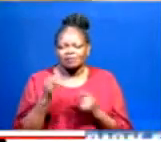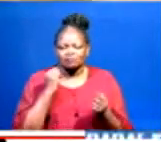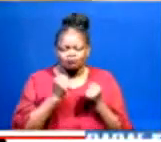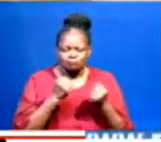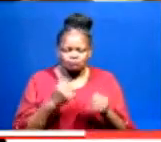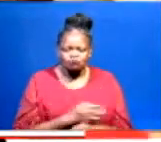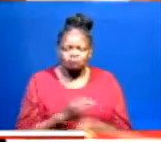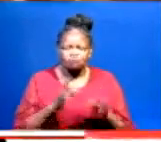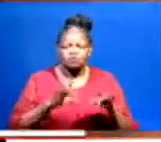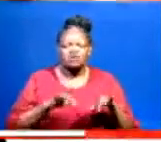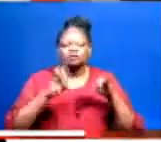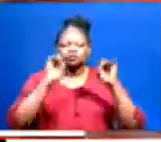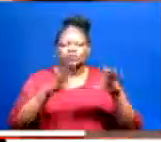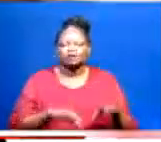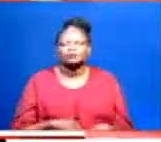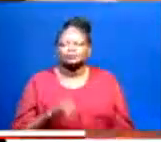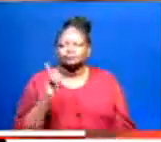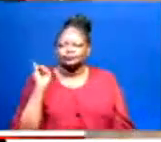Austria.